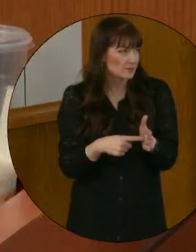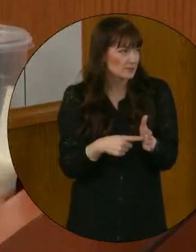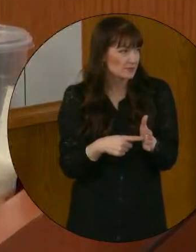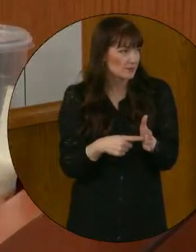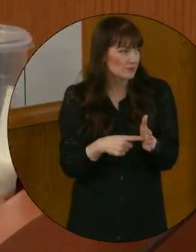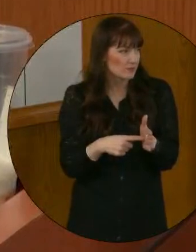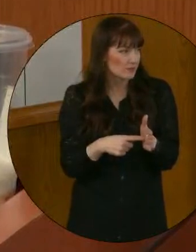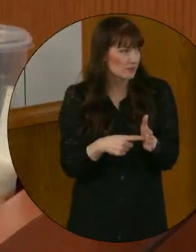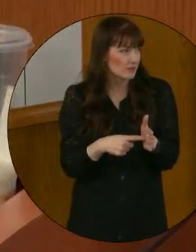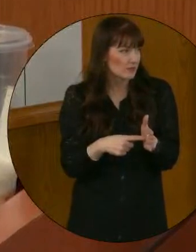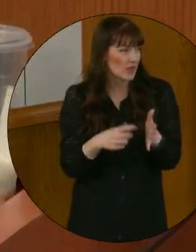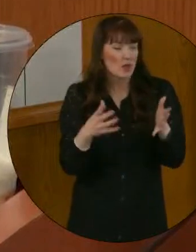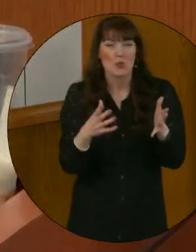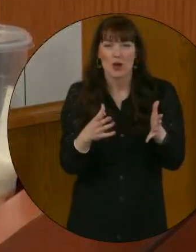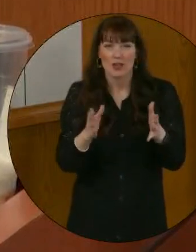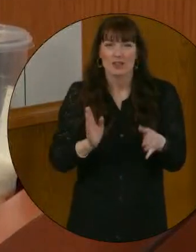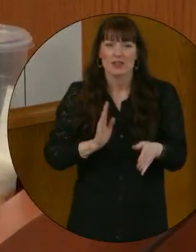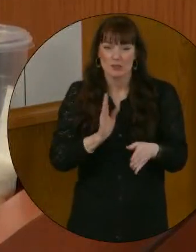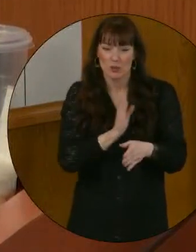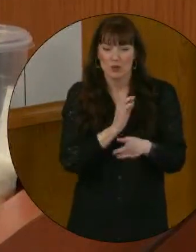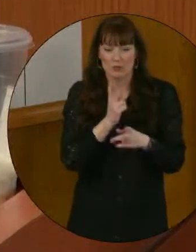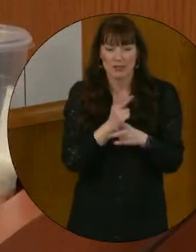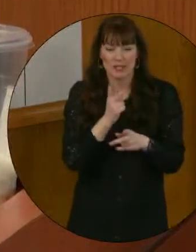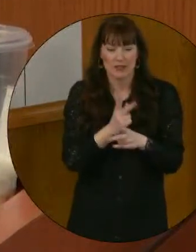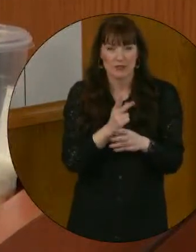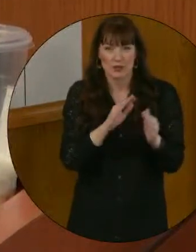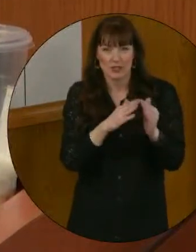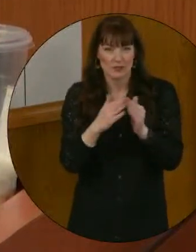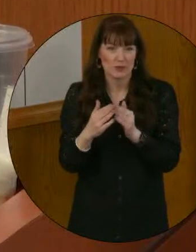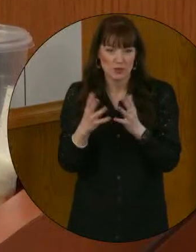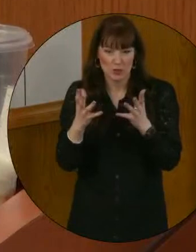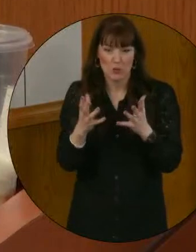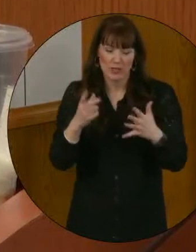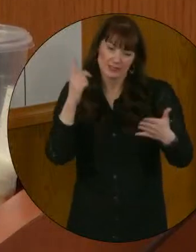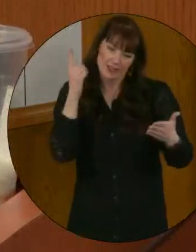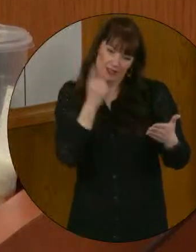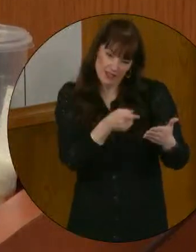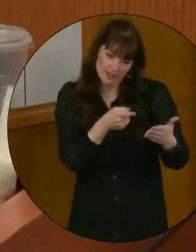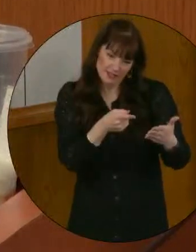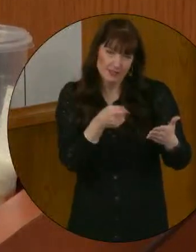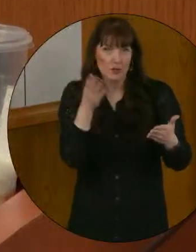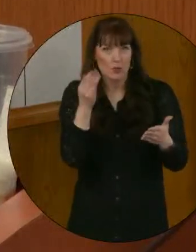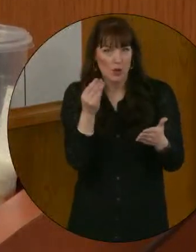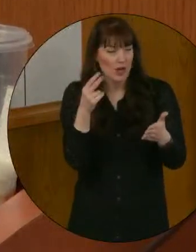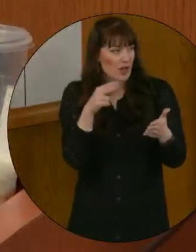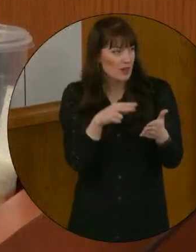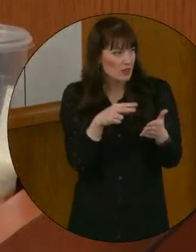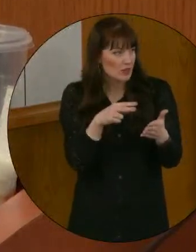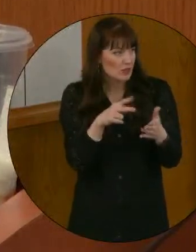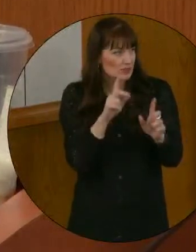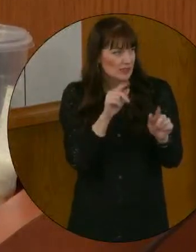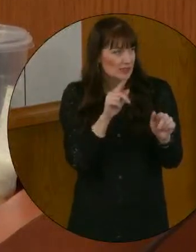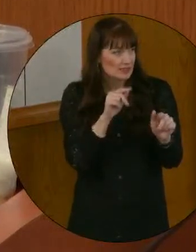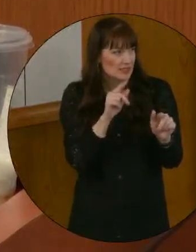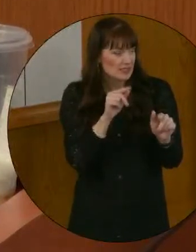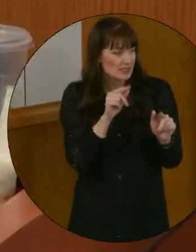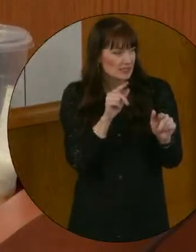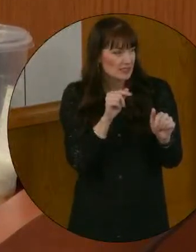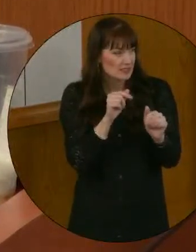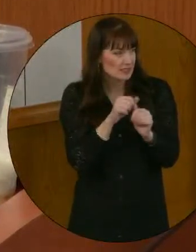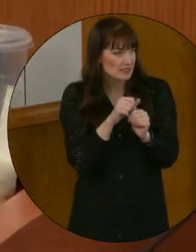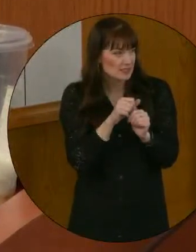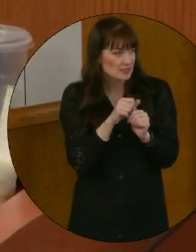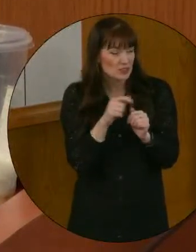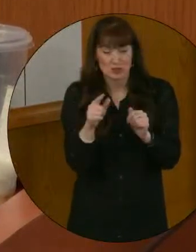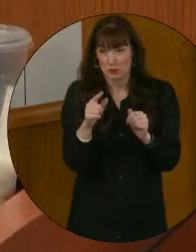I want the board to be very careful about saying the community wants this, because I looked at the attendance, and you